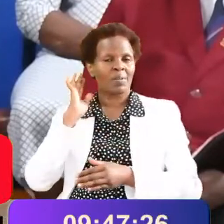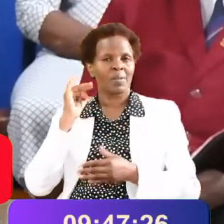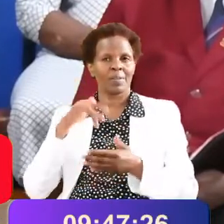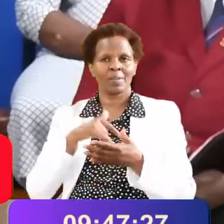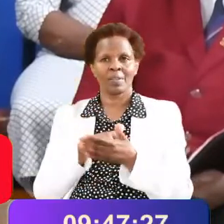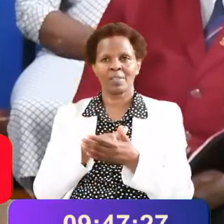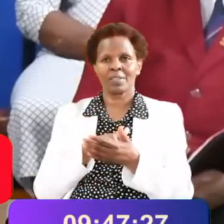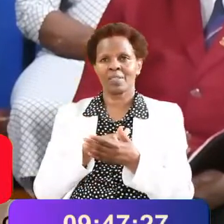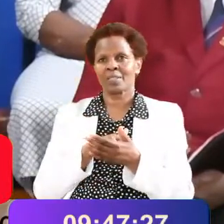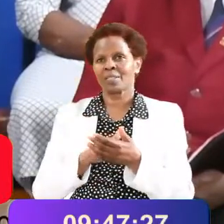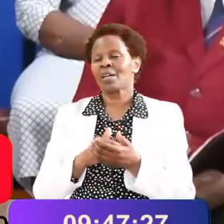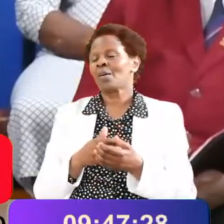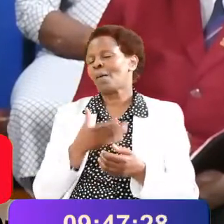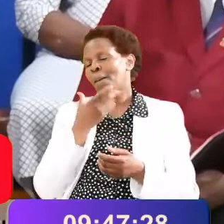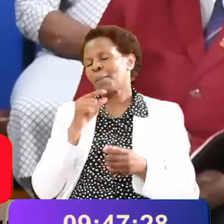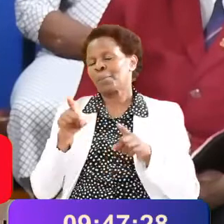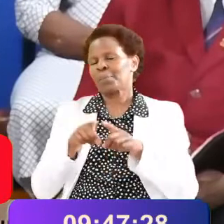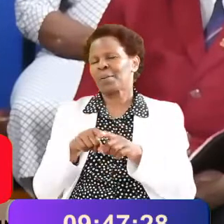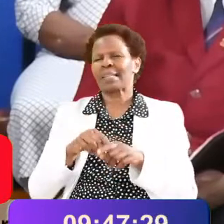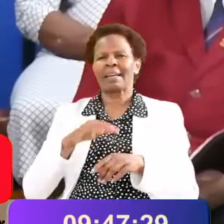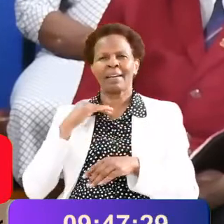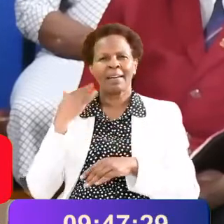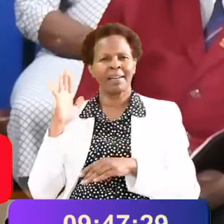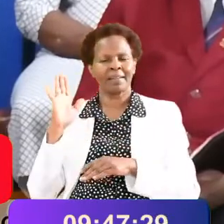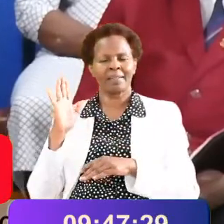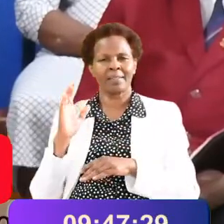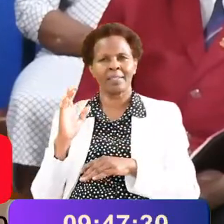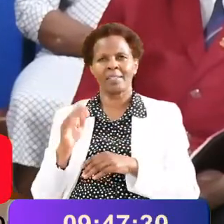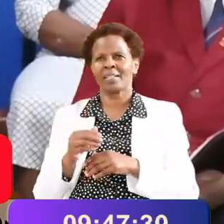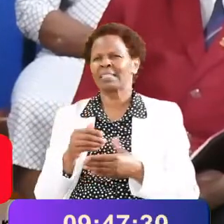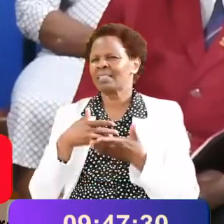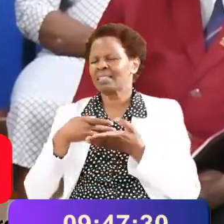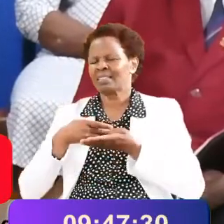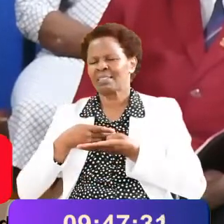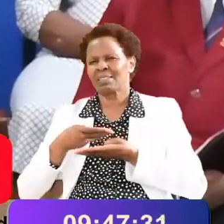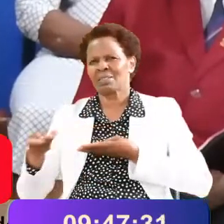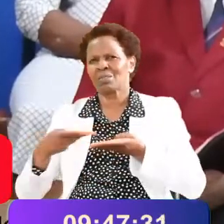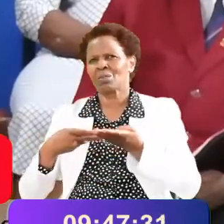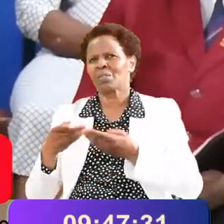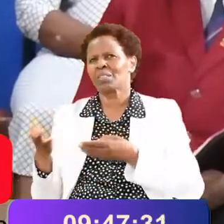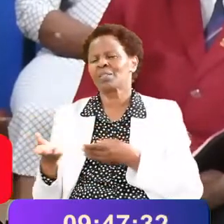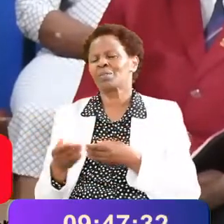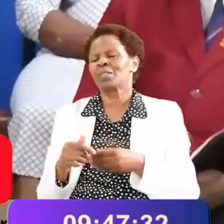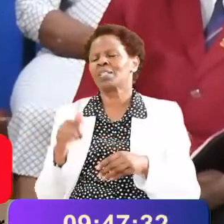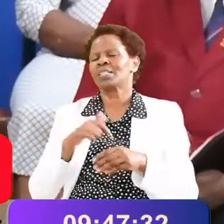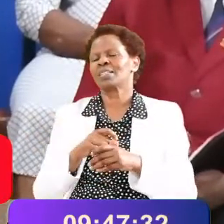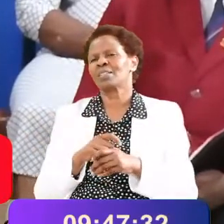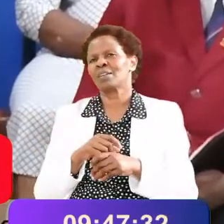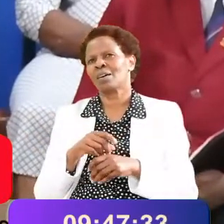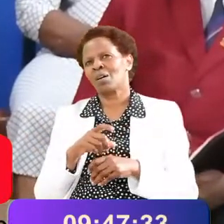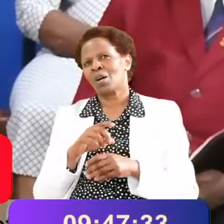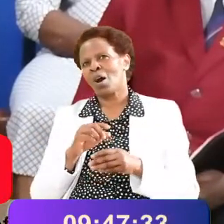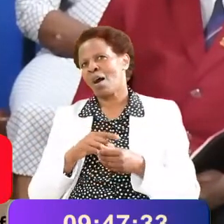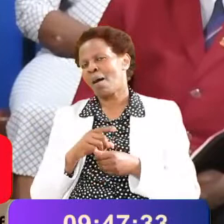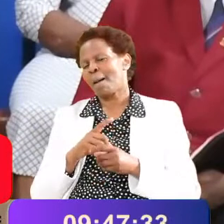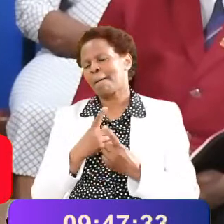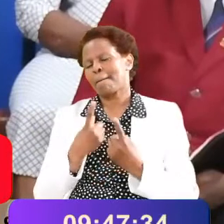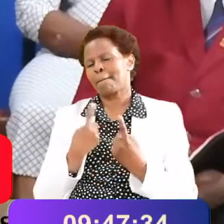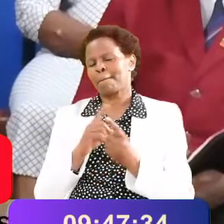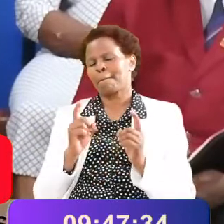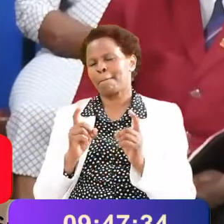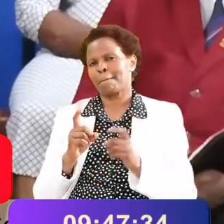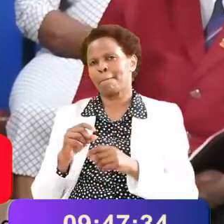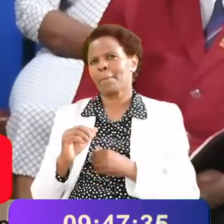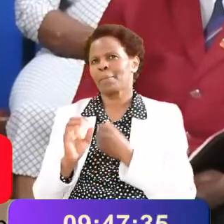brothers hated him. They sold him to Egypt. They put him to pit. And he was reconciled. this time when they came to buy